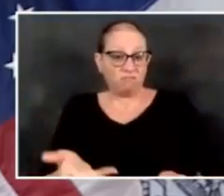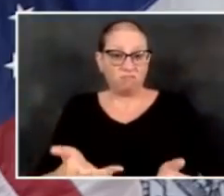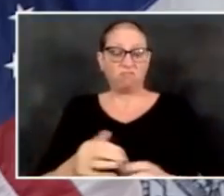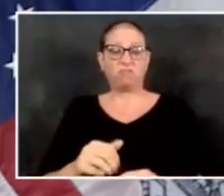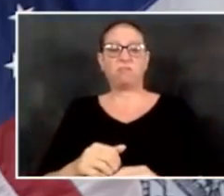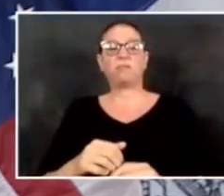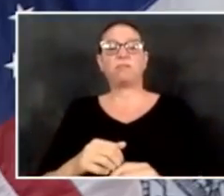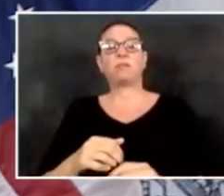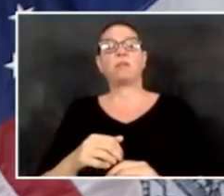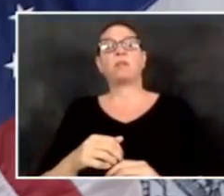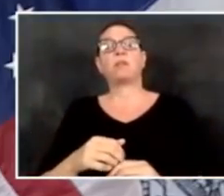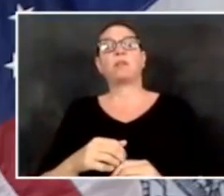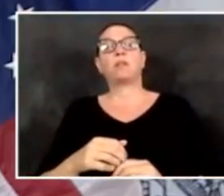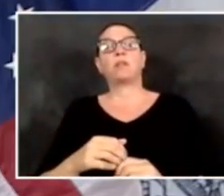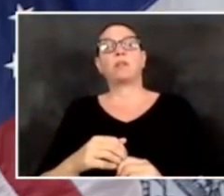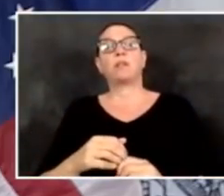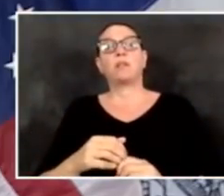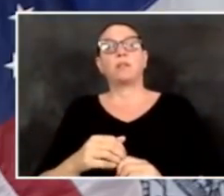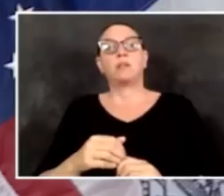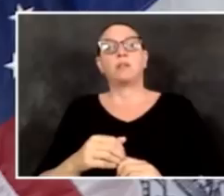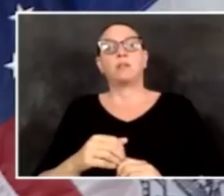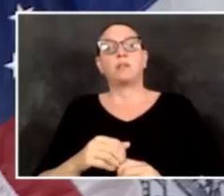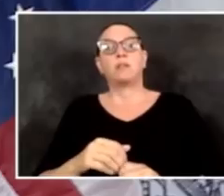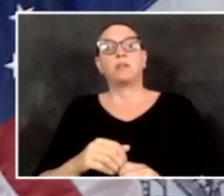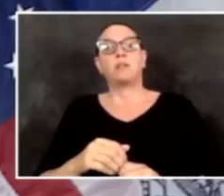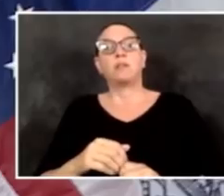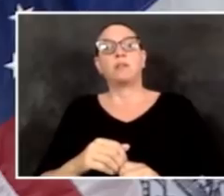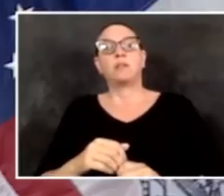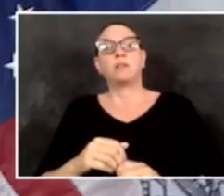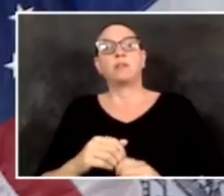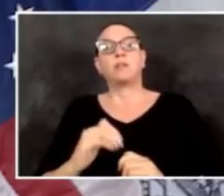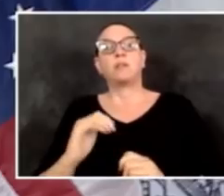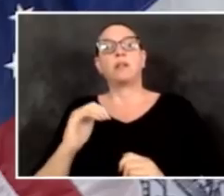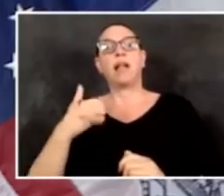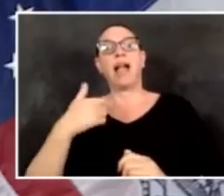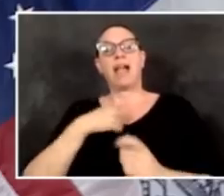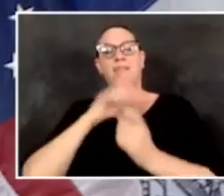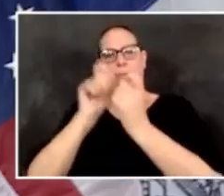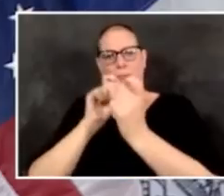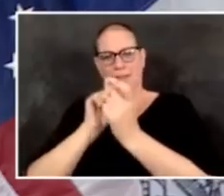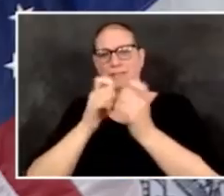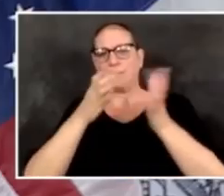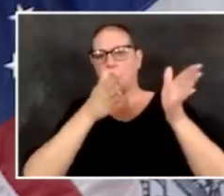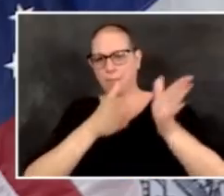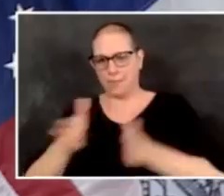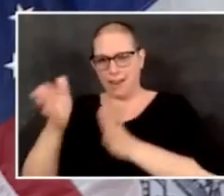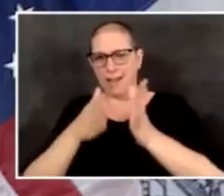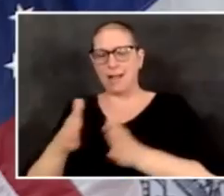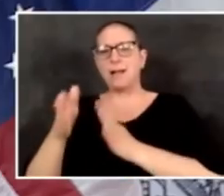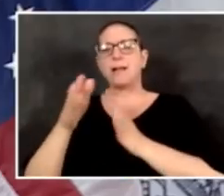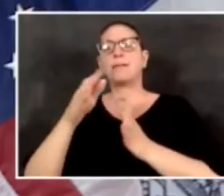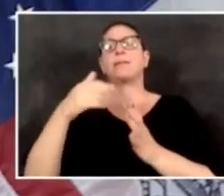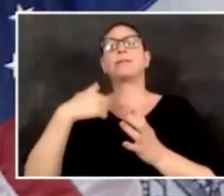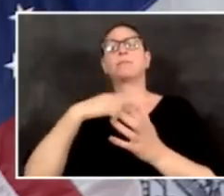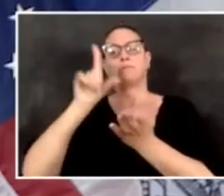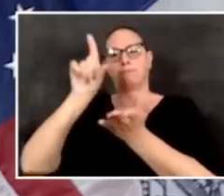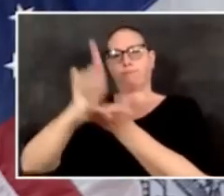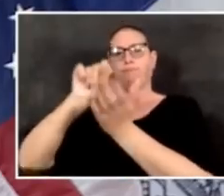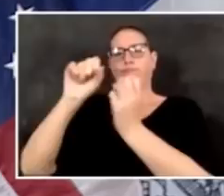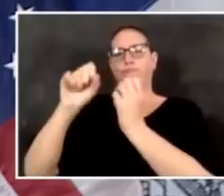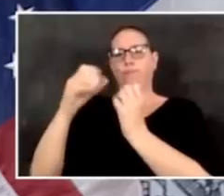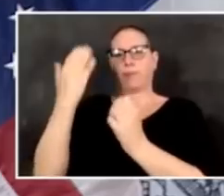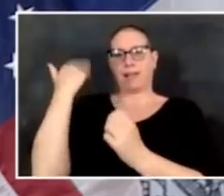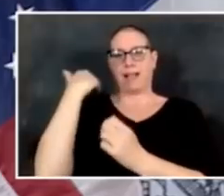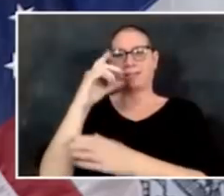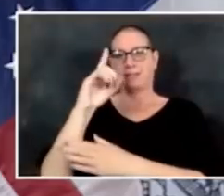And in fact, the specific plan we put out in December, the Journey Home Plan, is literally the pathway to